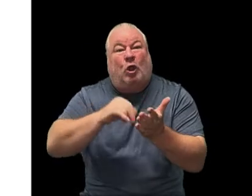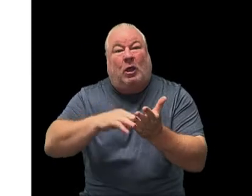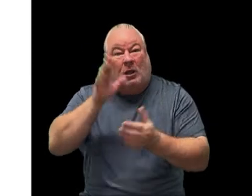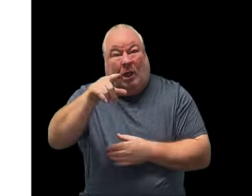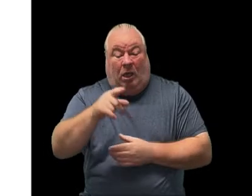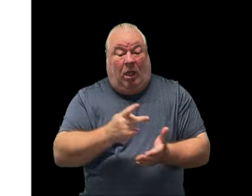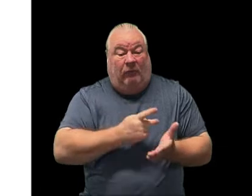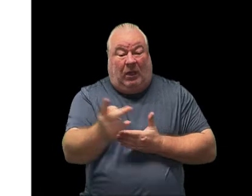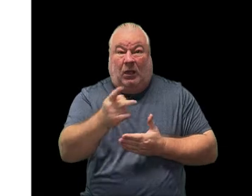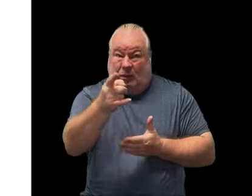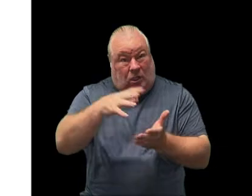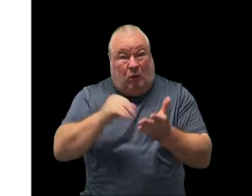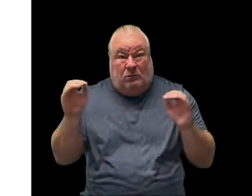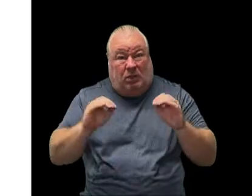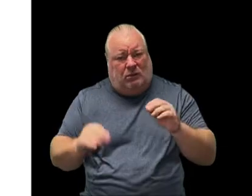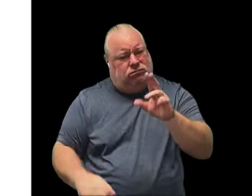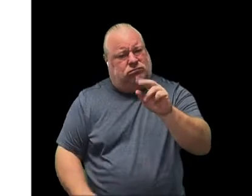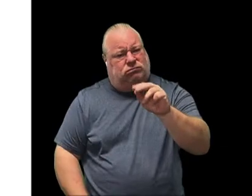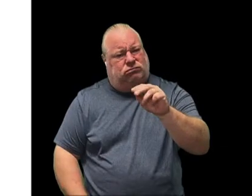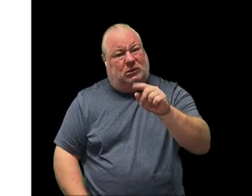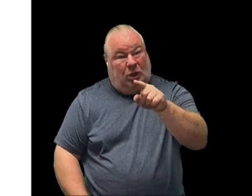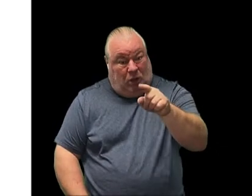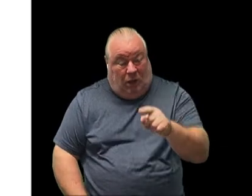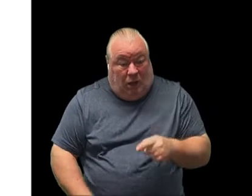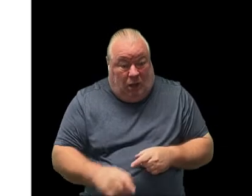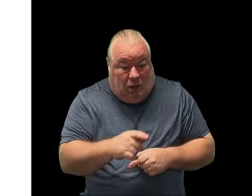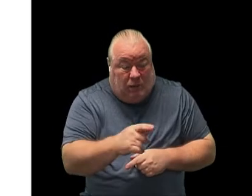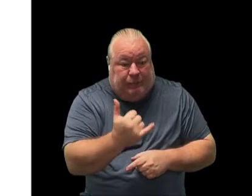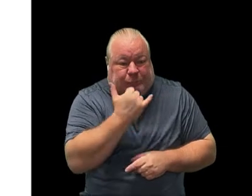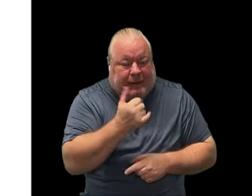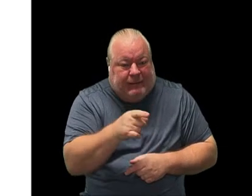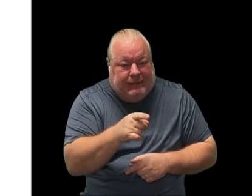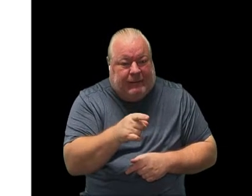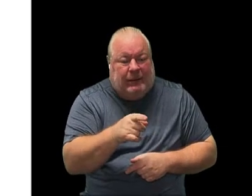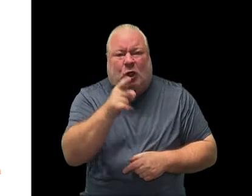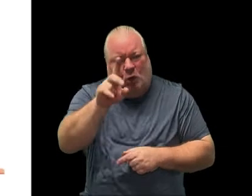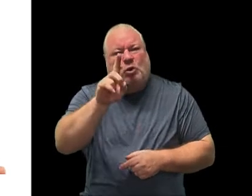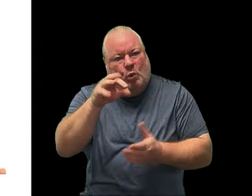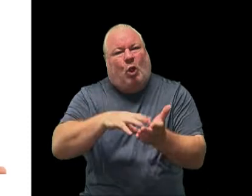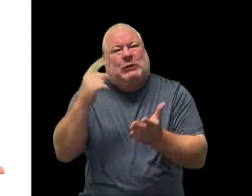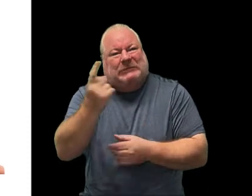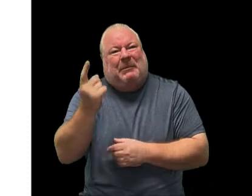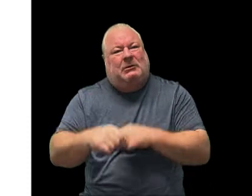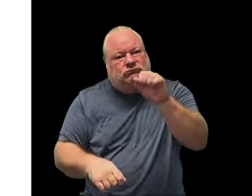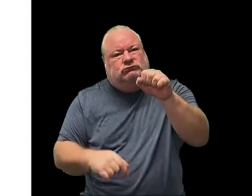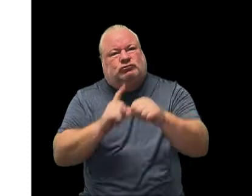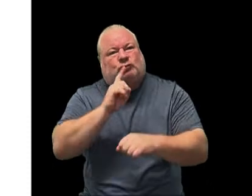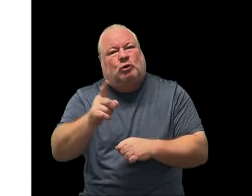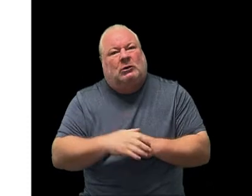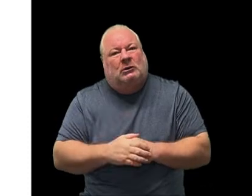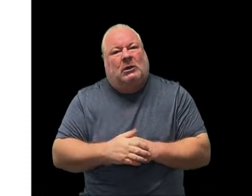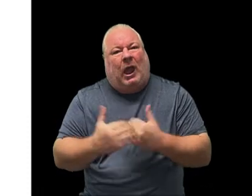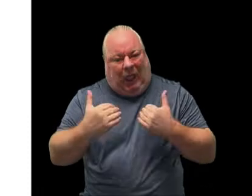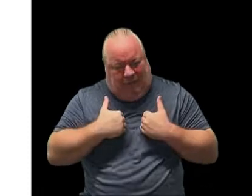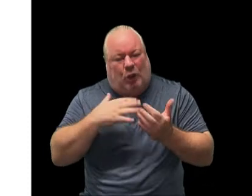learning. Last time I checked, I thought that's what school was all about. If you already